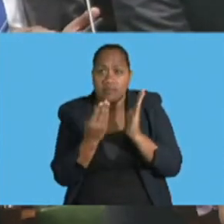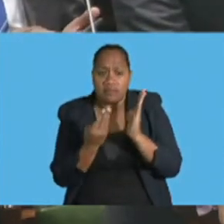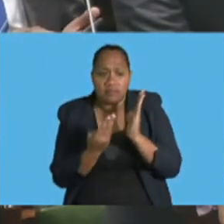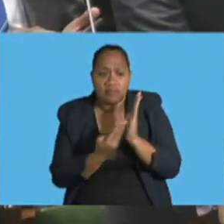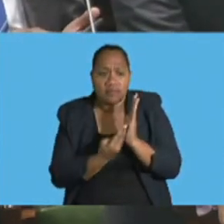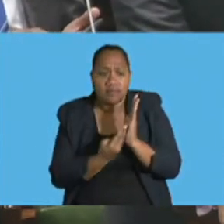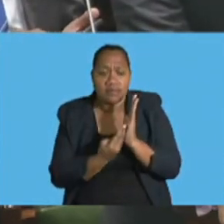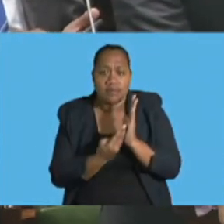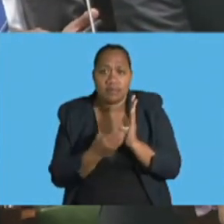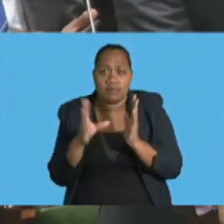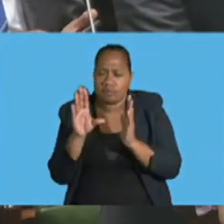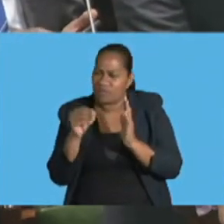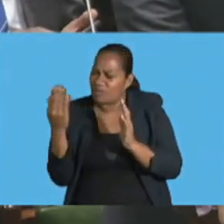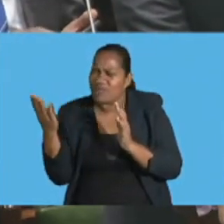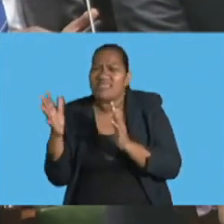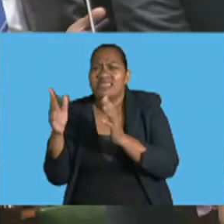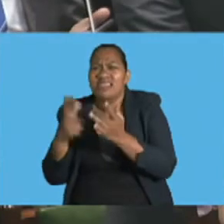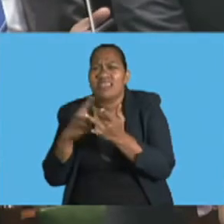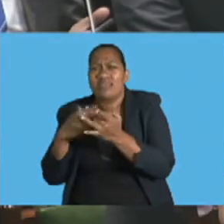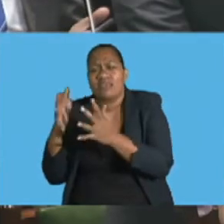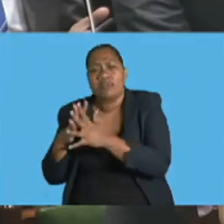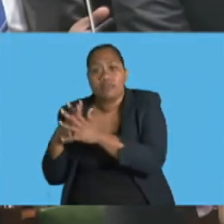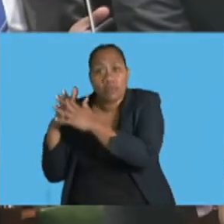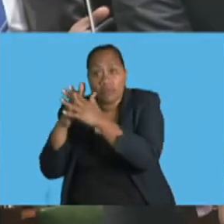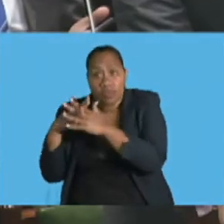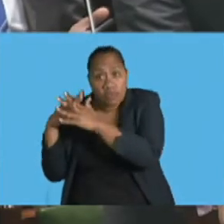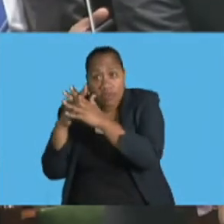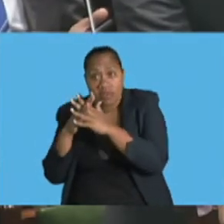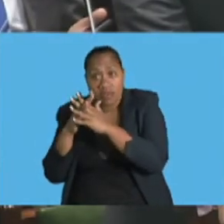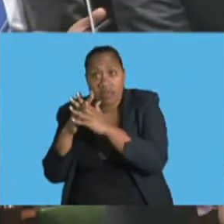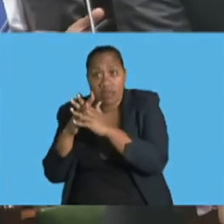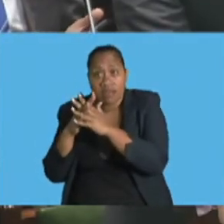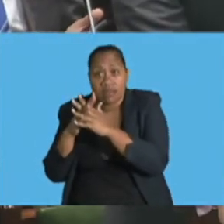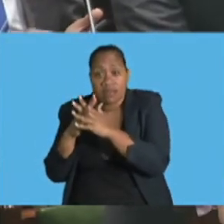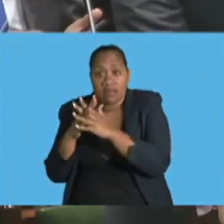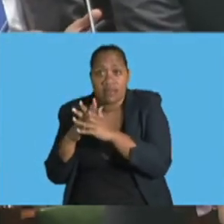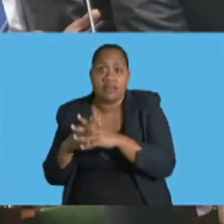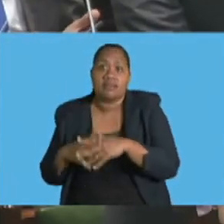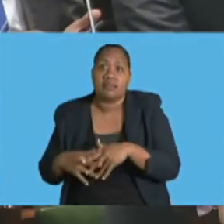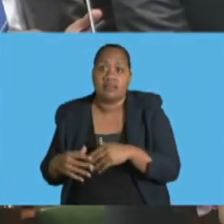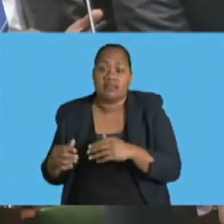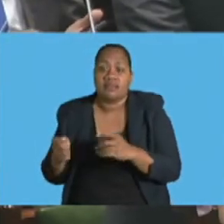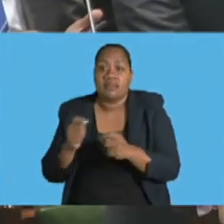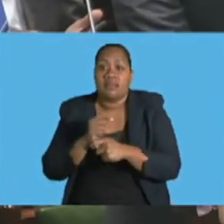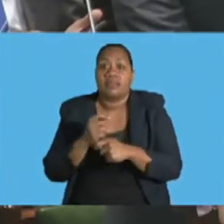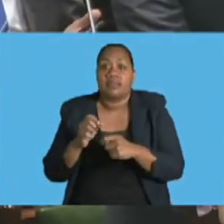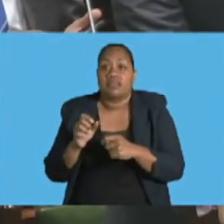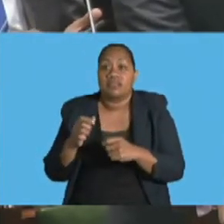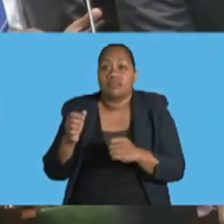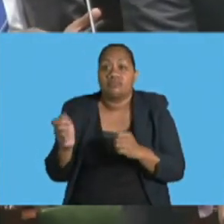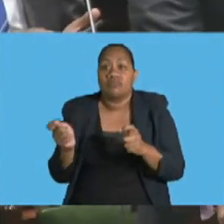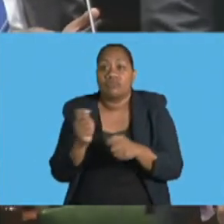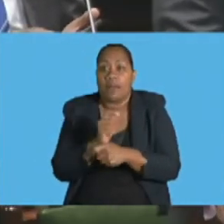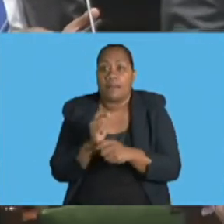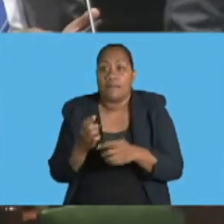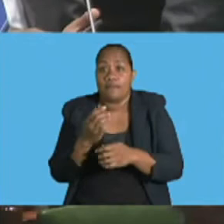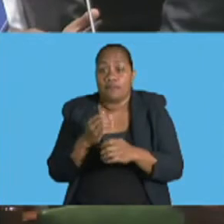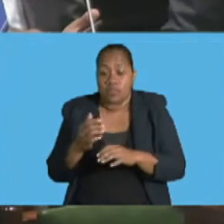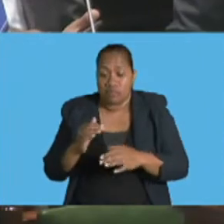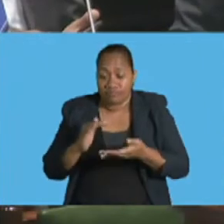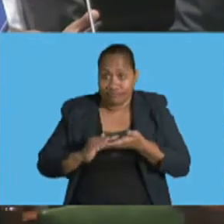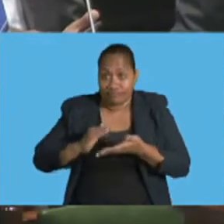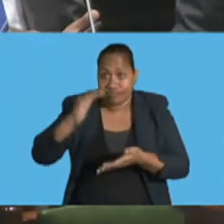Mr. Speaker, sir, we must support the Honourable Prime Minister and the rest of the Fijian climate team as we rise to challenge before us over the coming